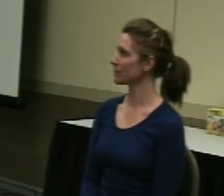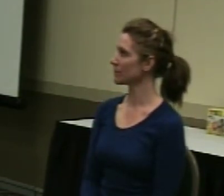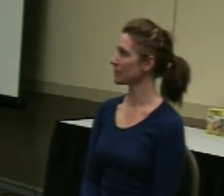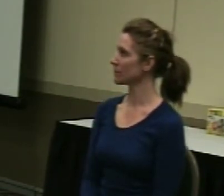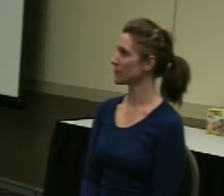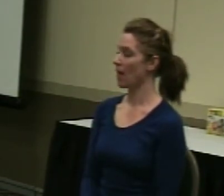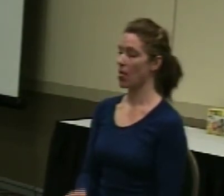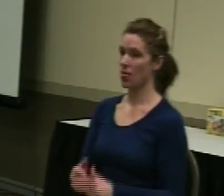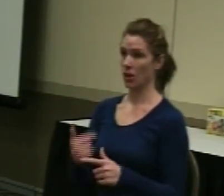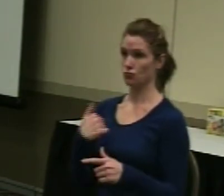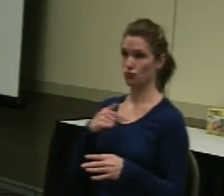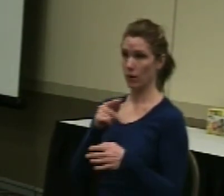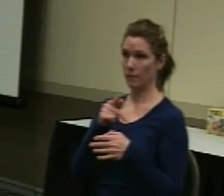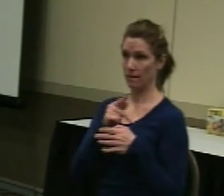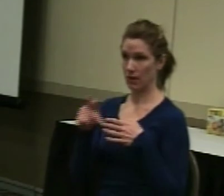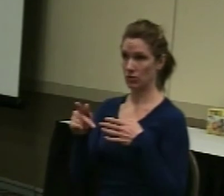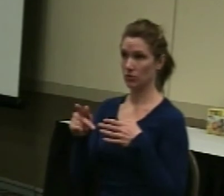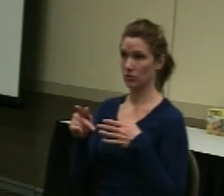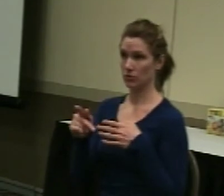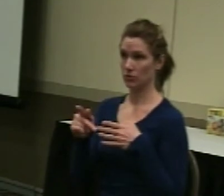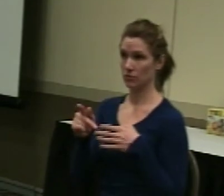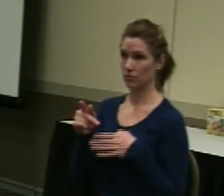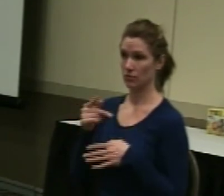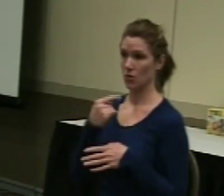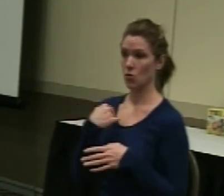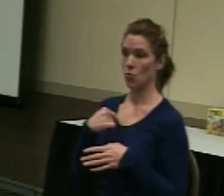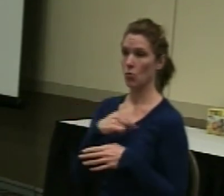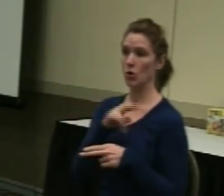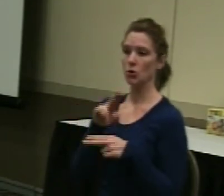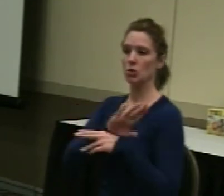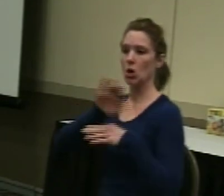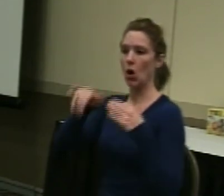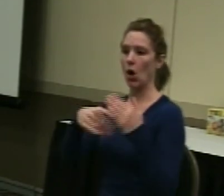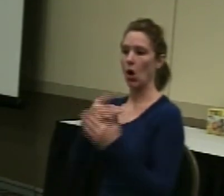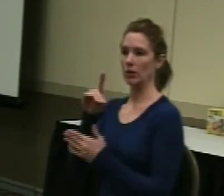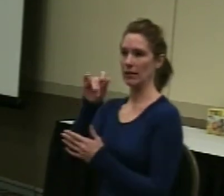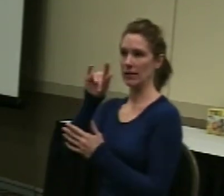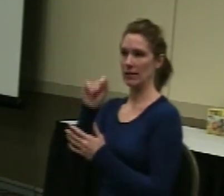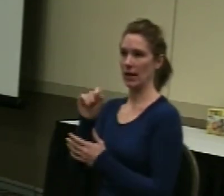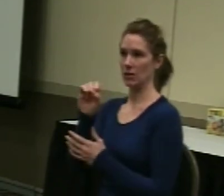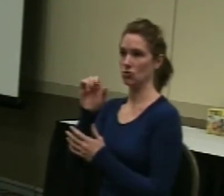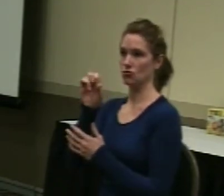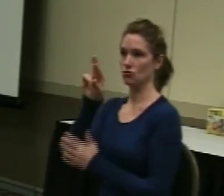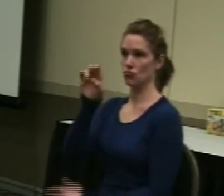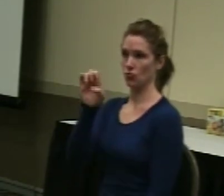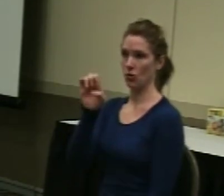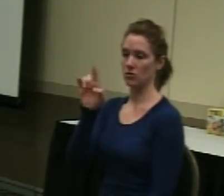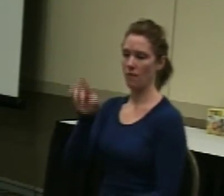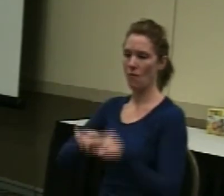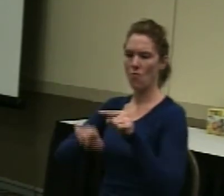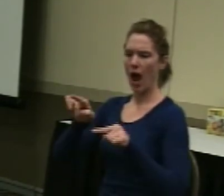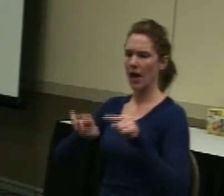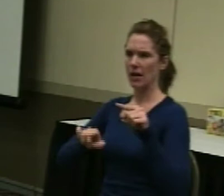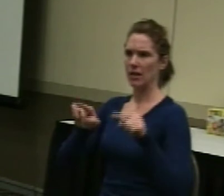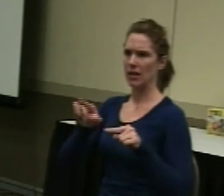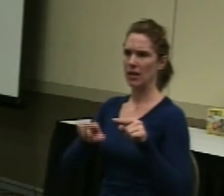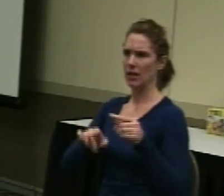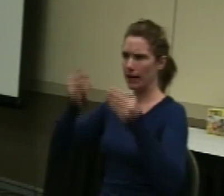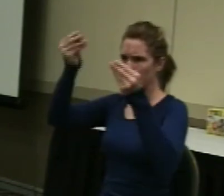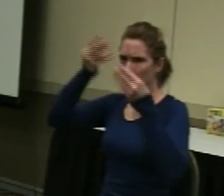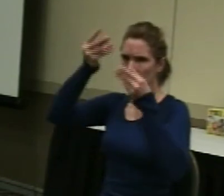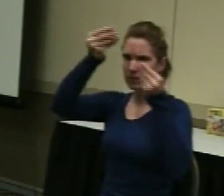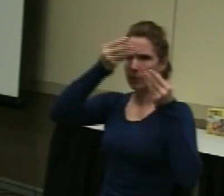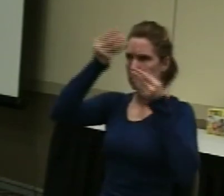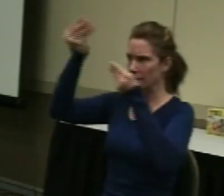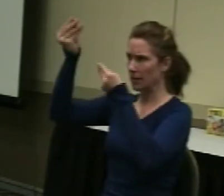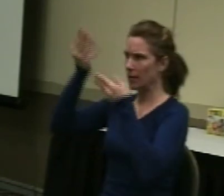So then as professionals, we are indeed using all our data sources, right? A variety of them. And today I so